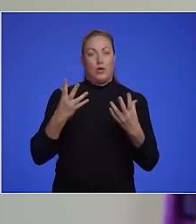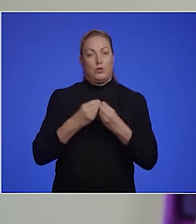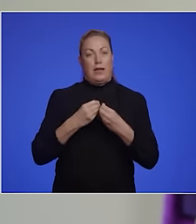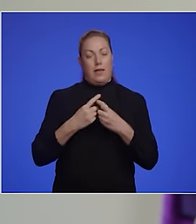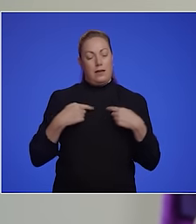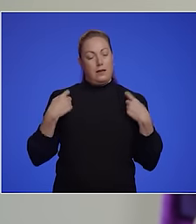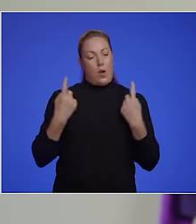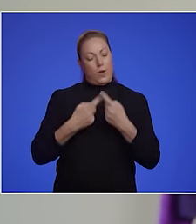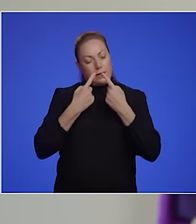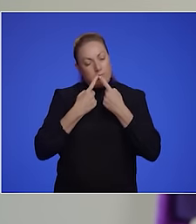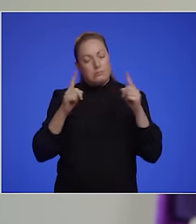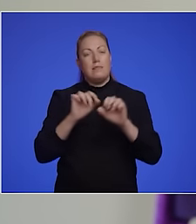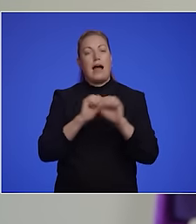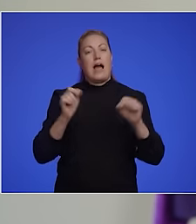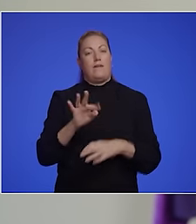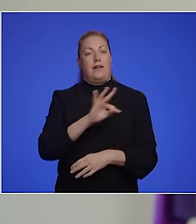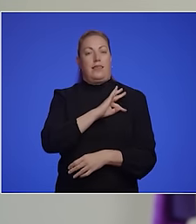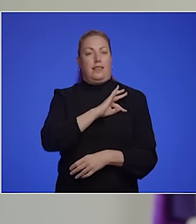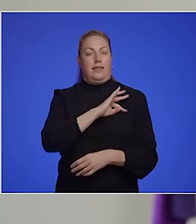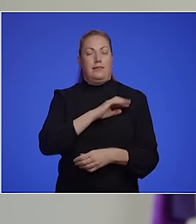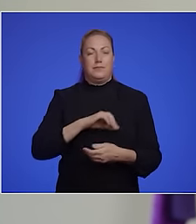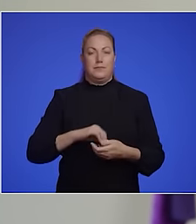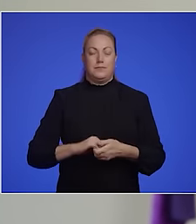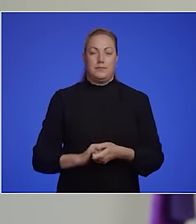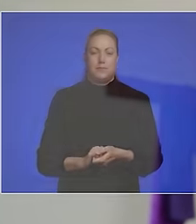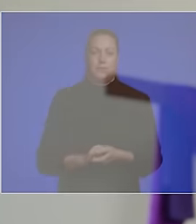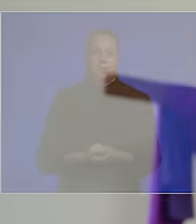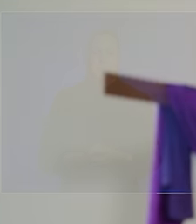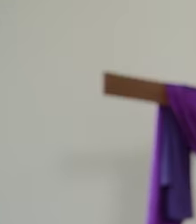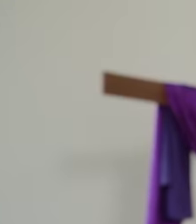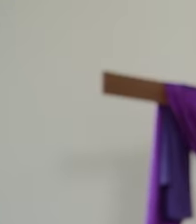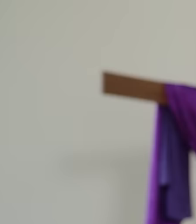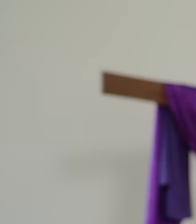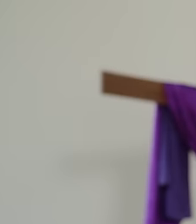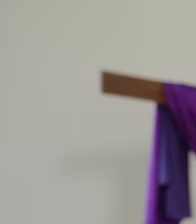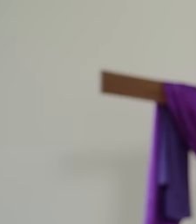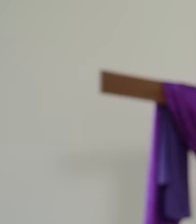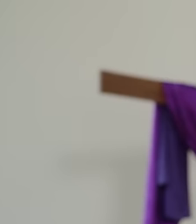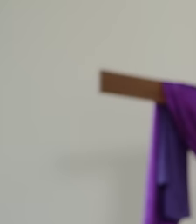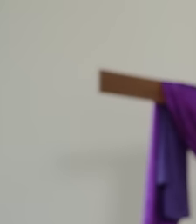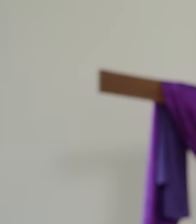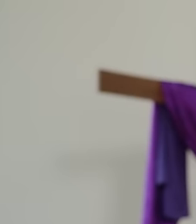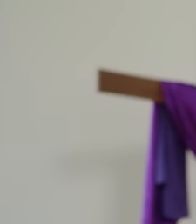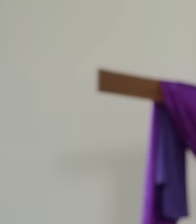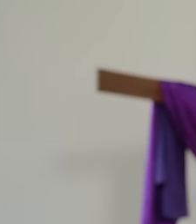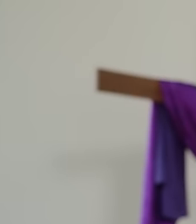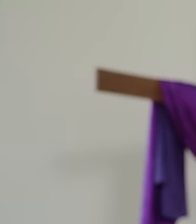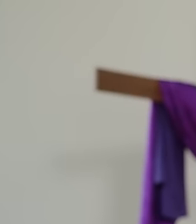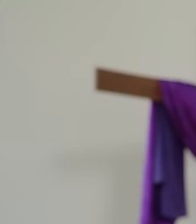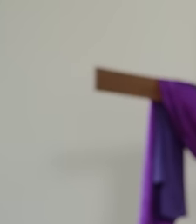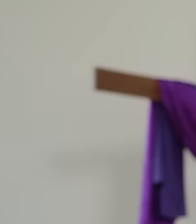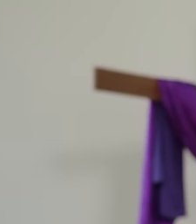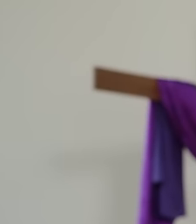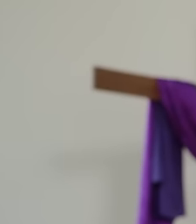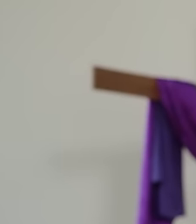And together let's profess our faith using the Apostles' Creed. I believe in God, the Father Almighty, creator